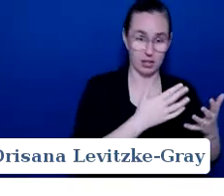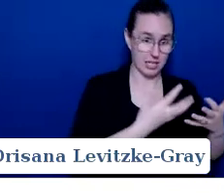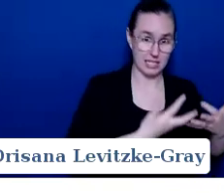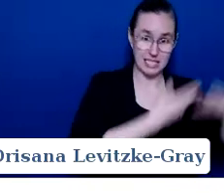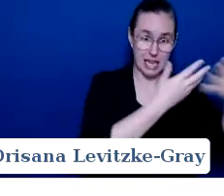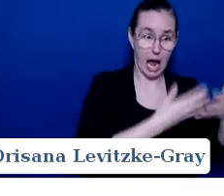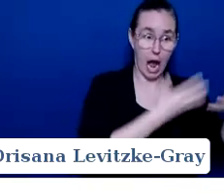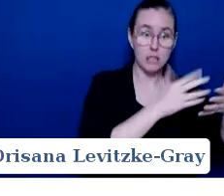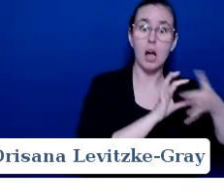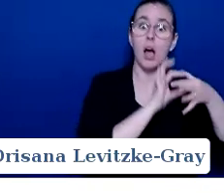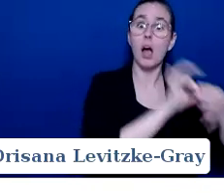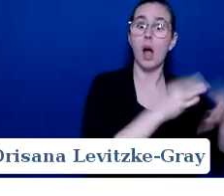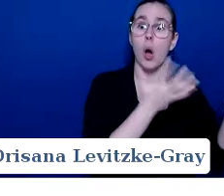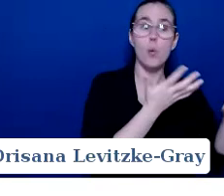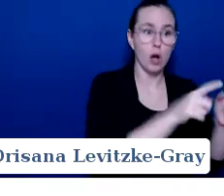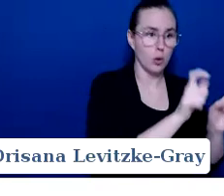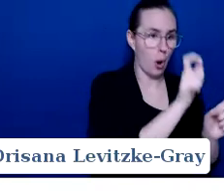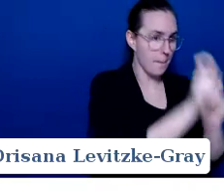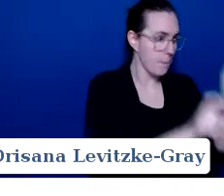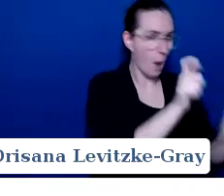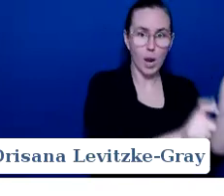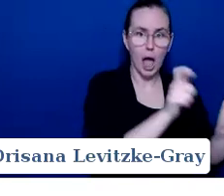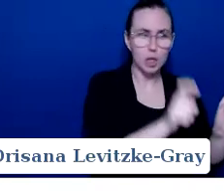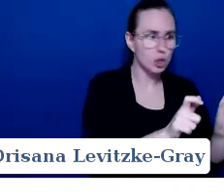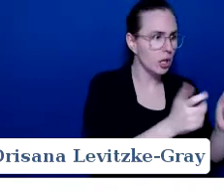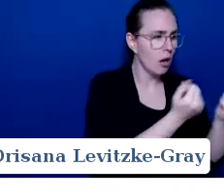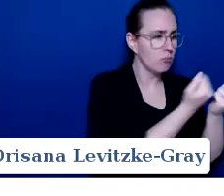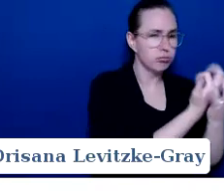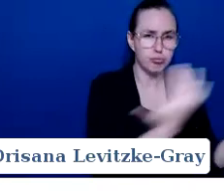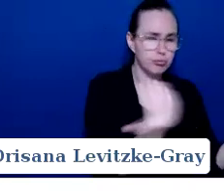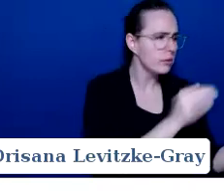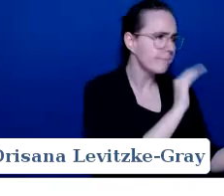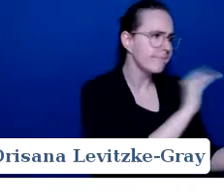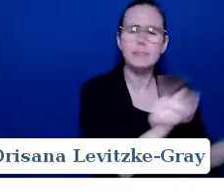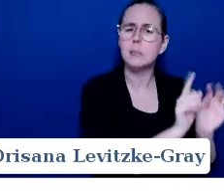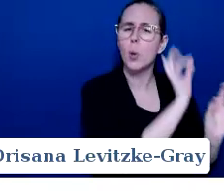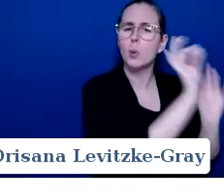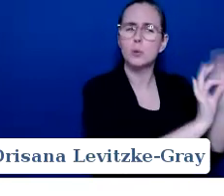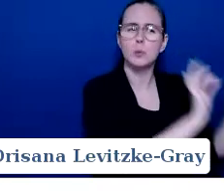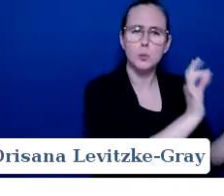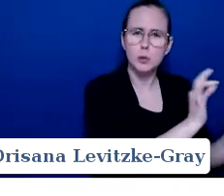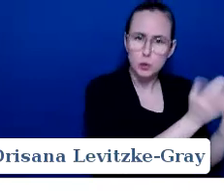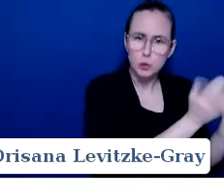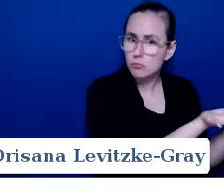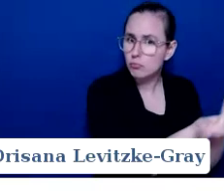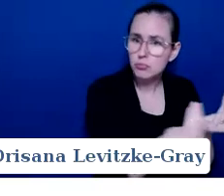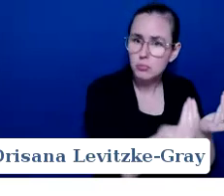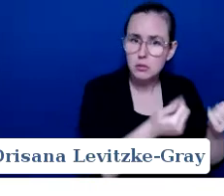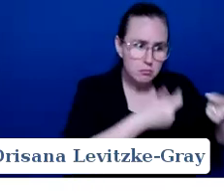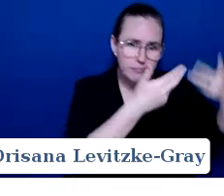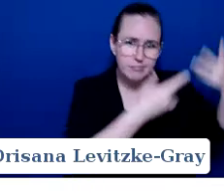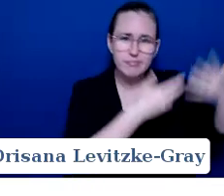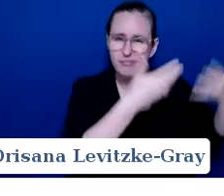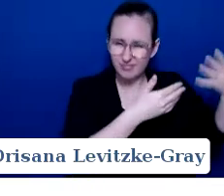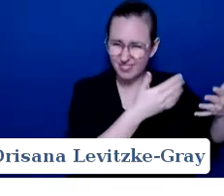about 15% of population of between 2 and 6% of population with severe disability,